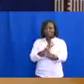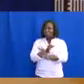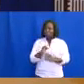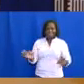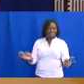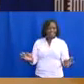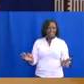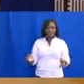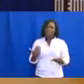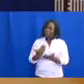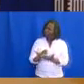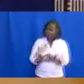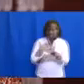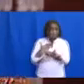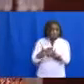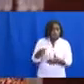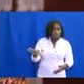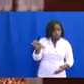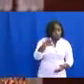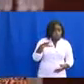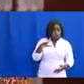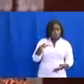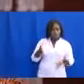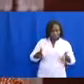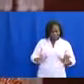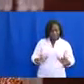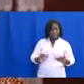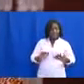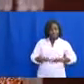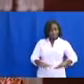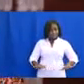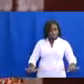I'm going to about the.F